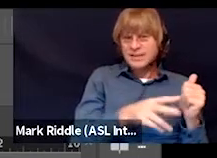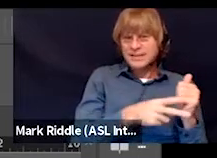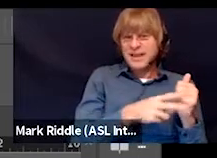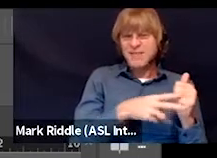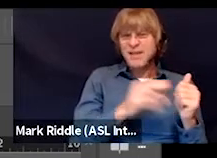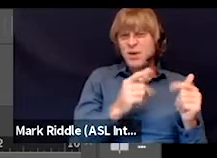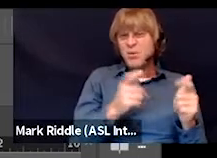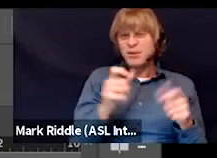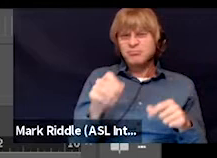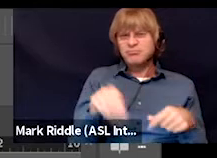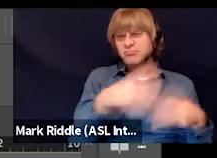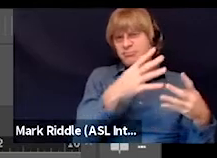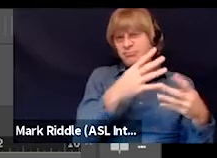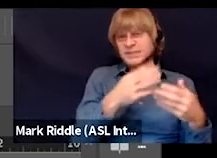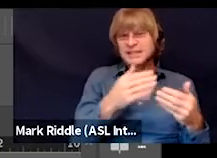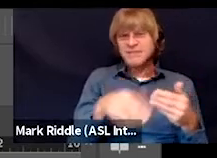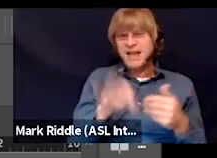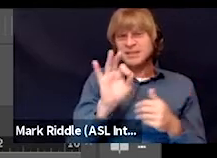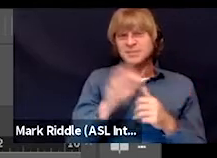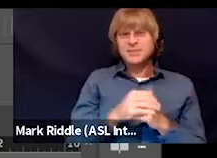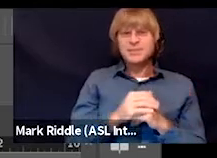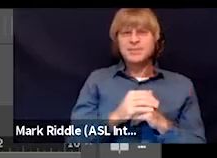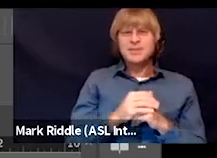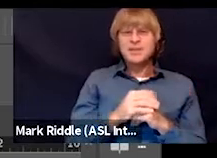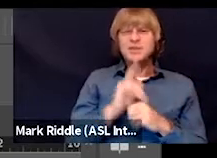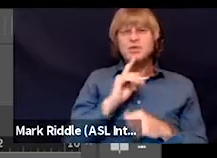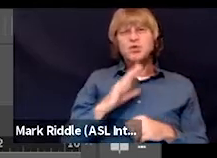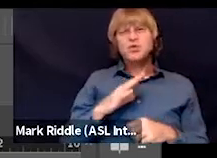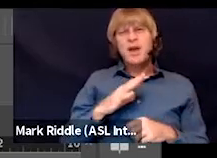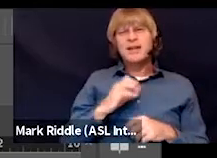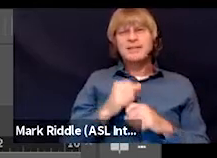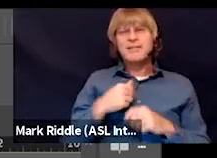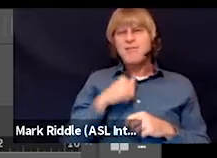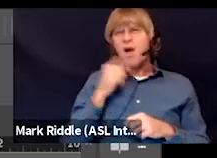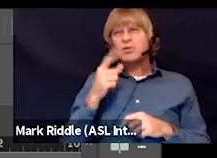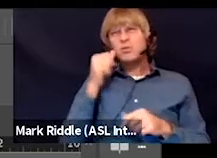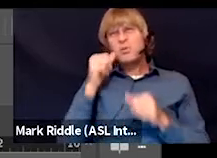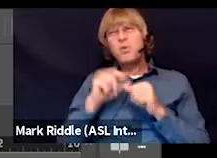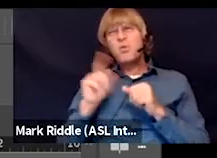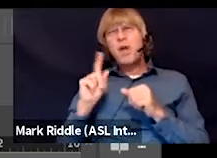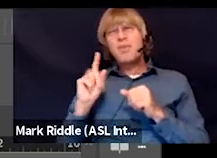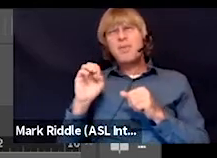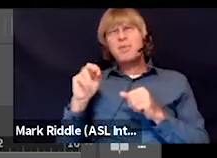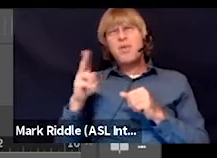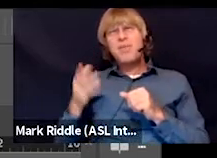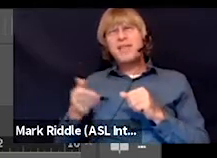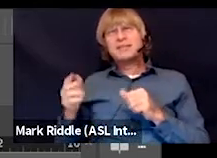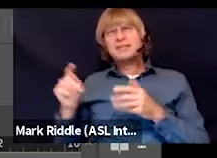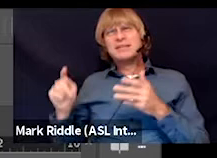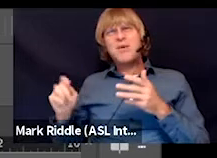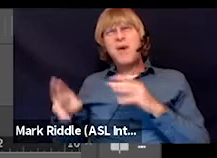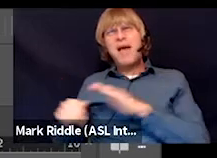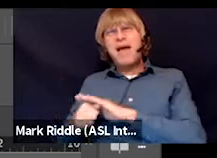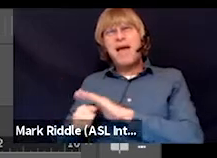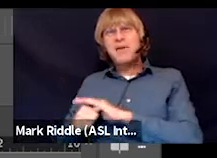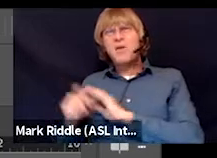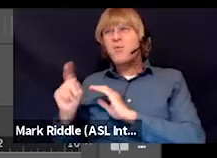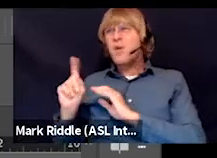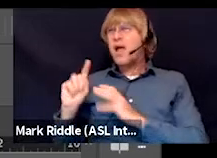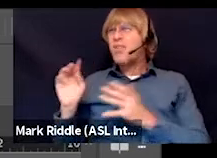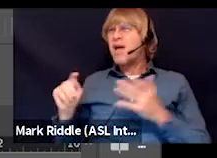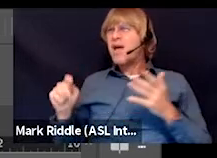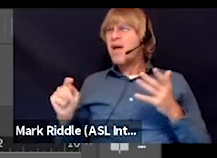very quickly get to it. It's great because I can't always remember where certain menu items are hiding. It's like, where is